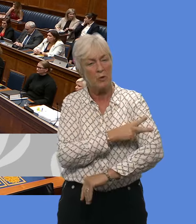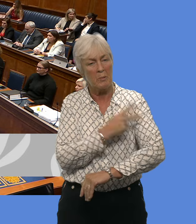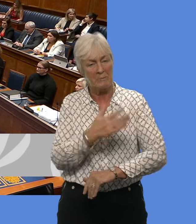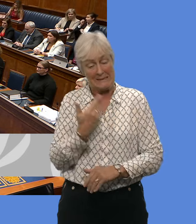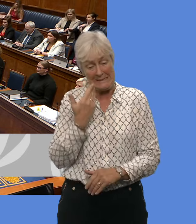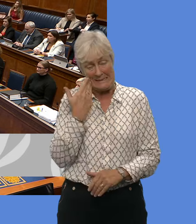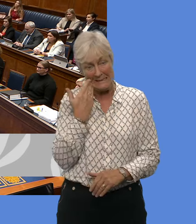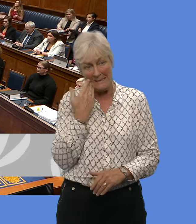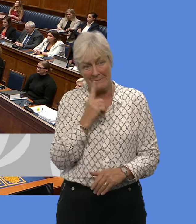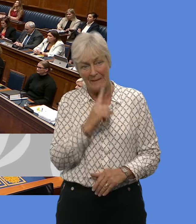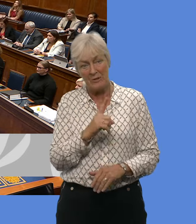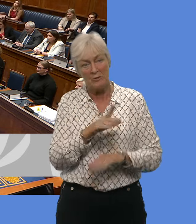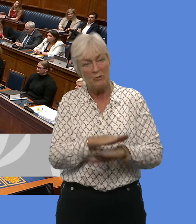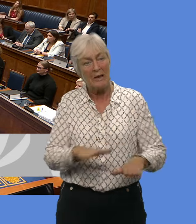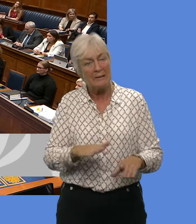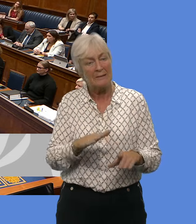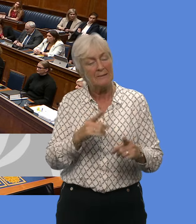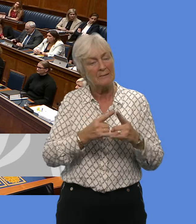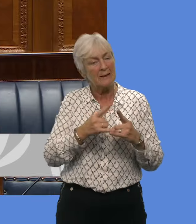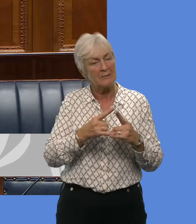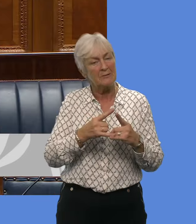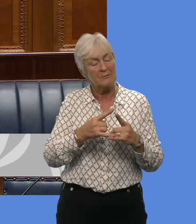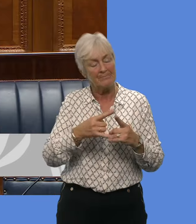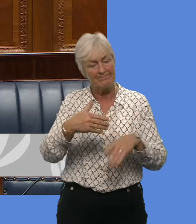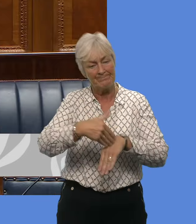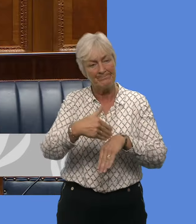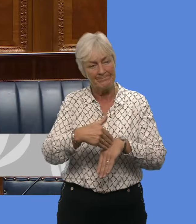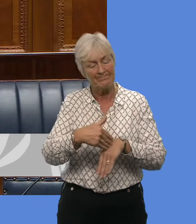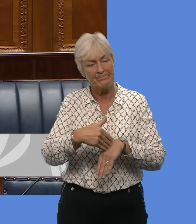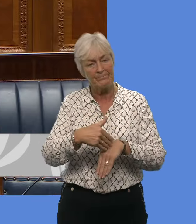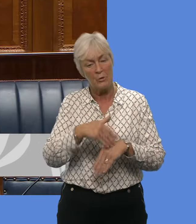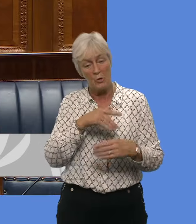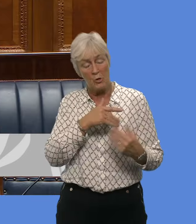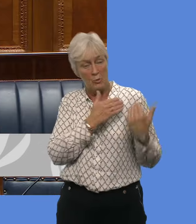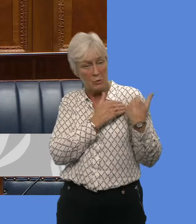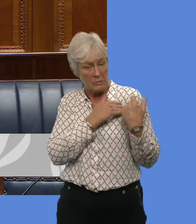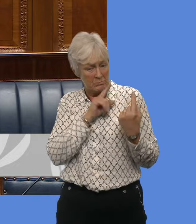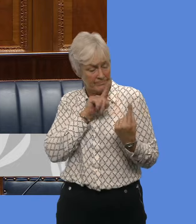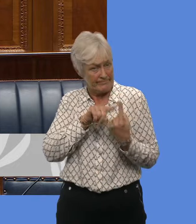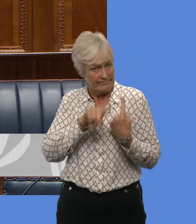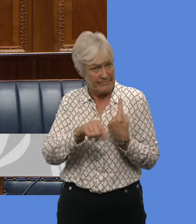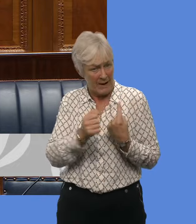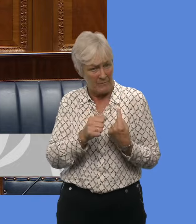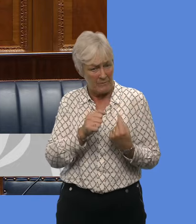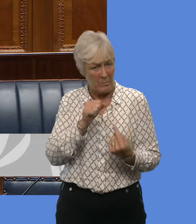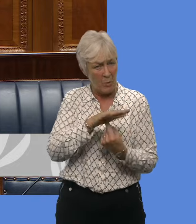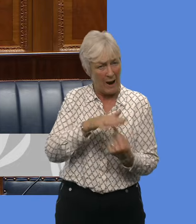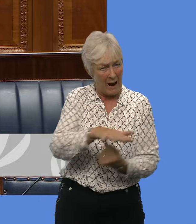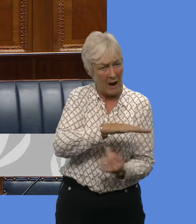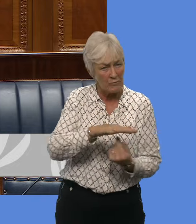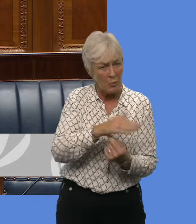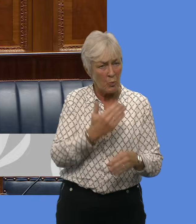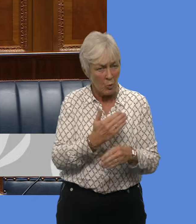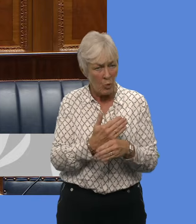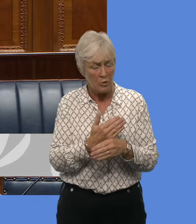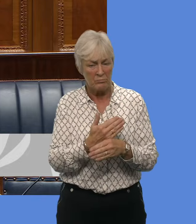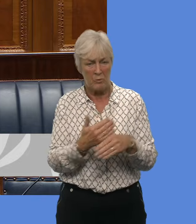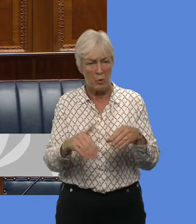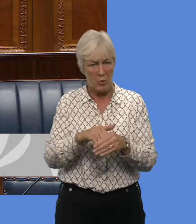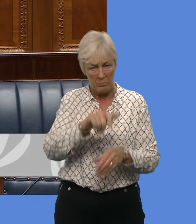admitted child sex offences. The Executive Office has responsibility for a number of important areas of work involving